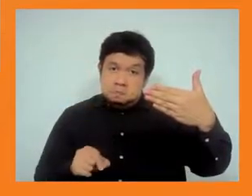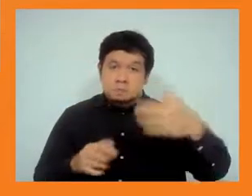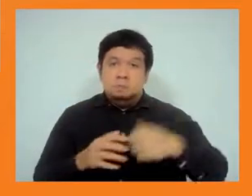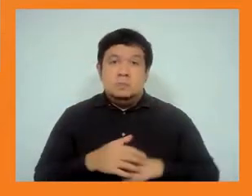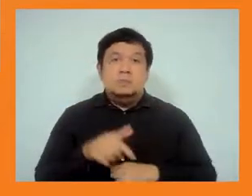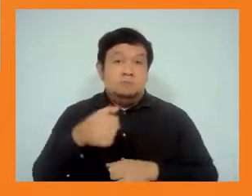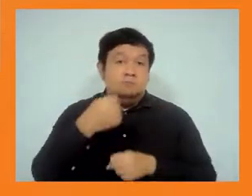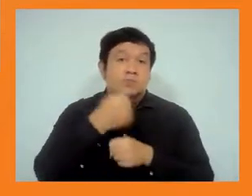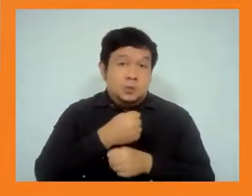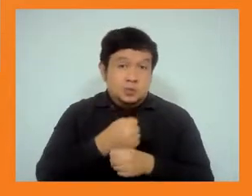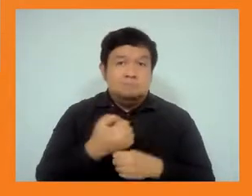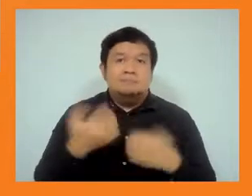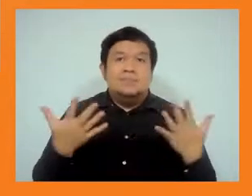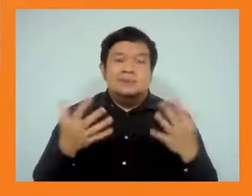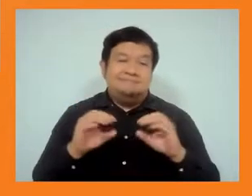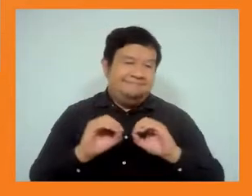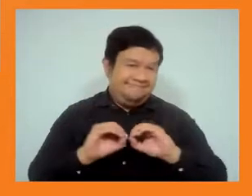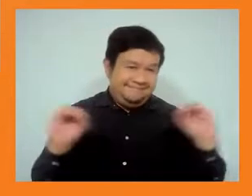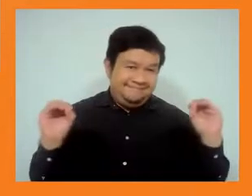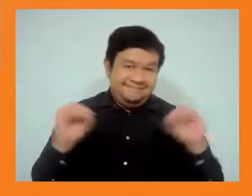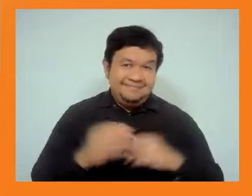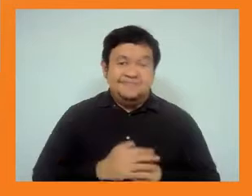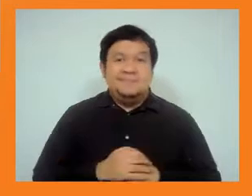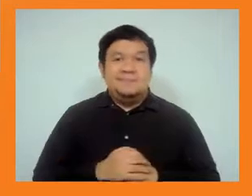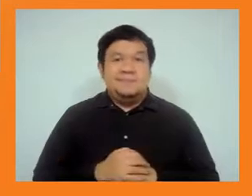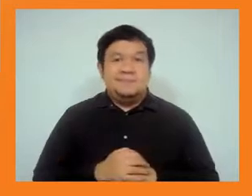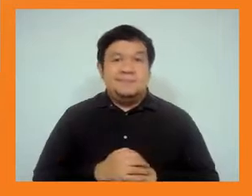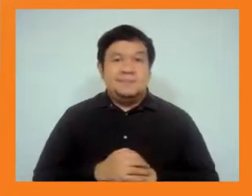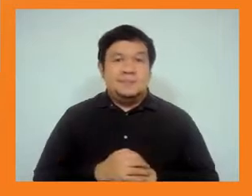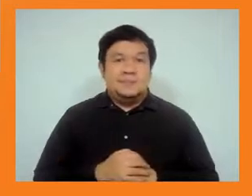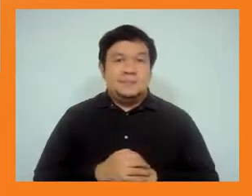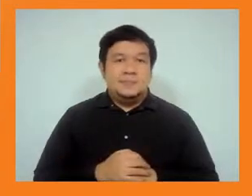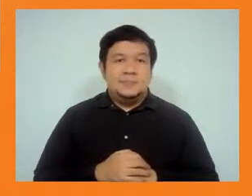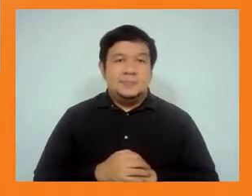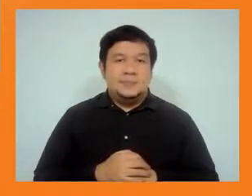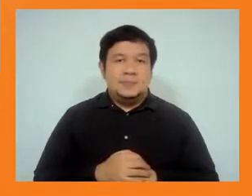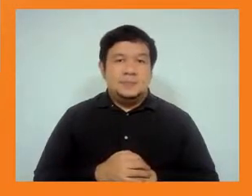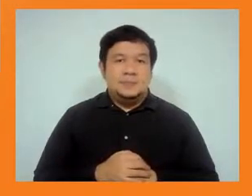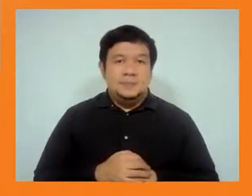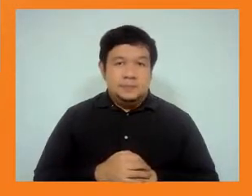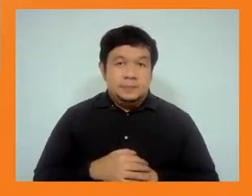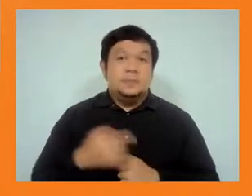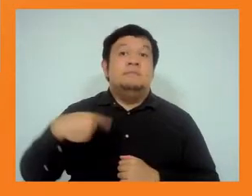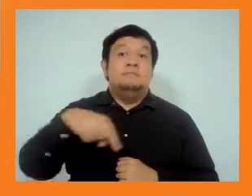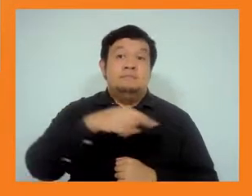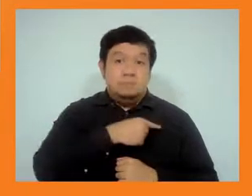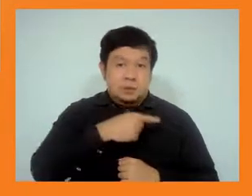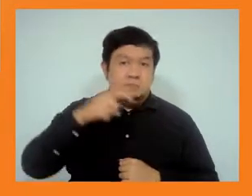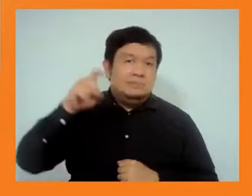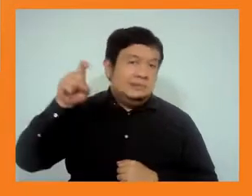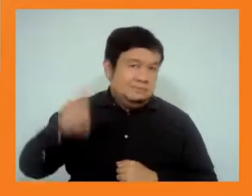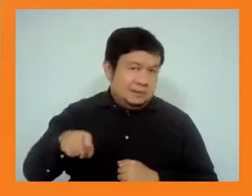May we add that the ADB's 2006 handbook on core labor standards,